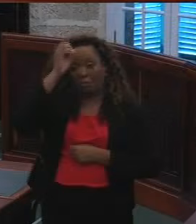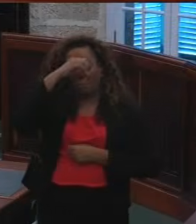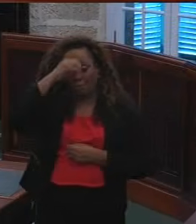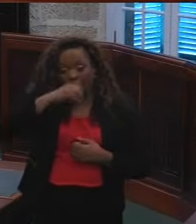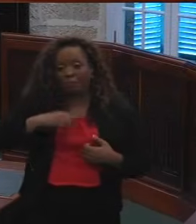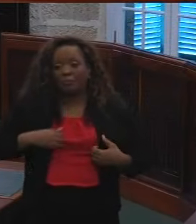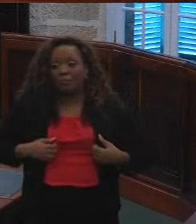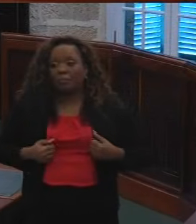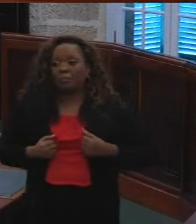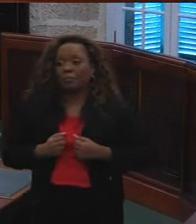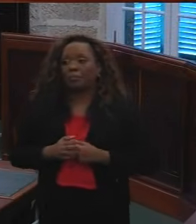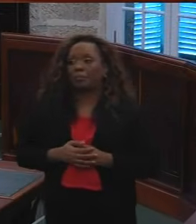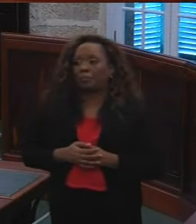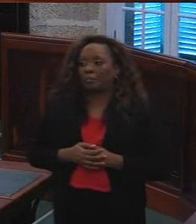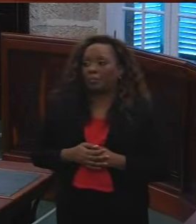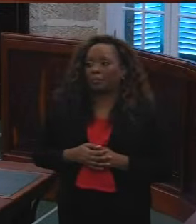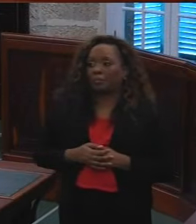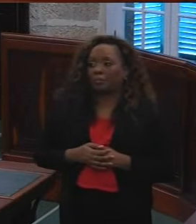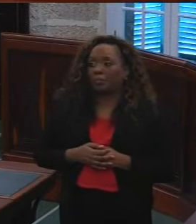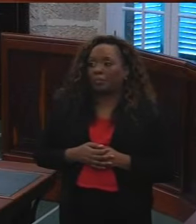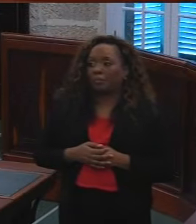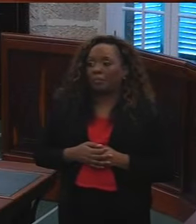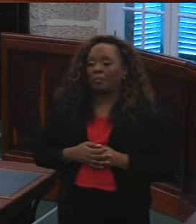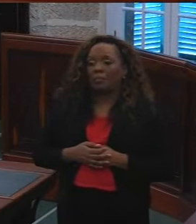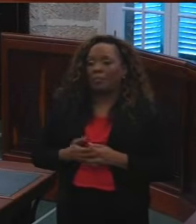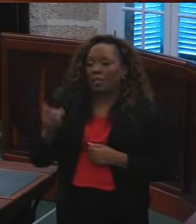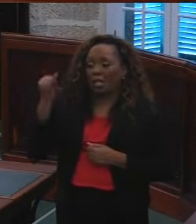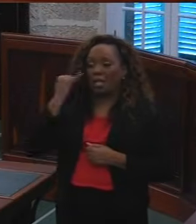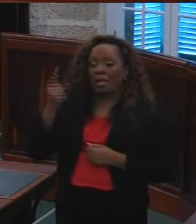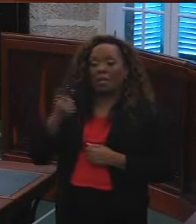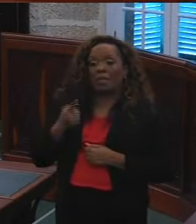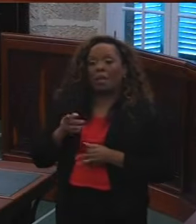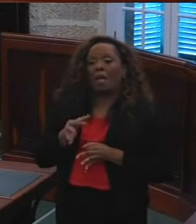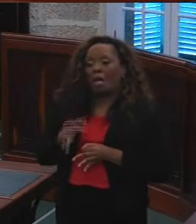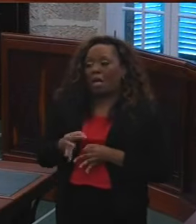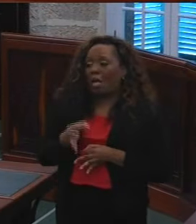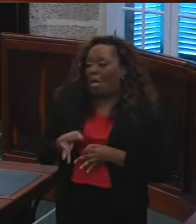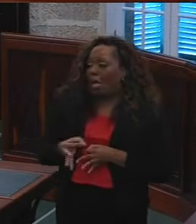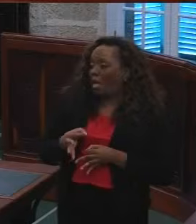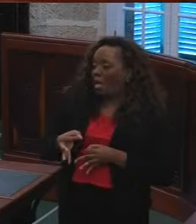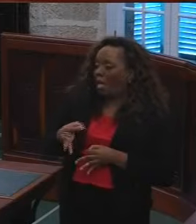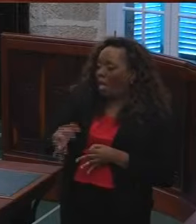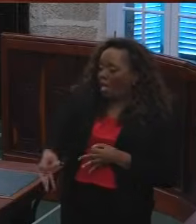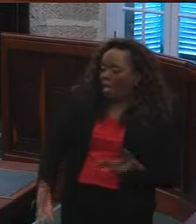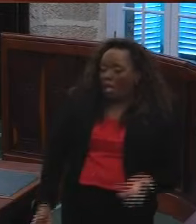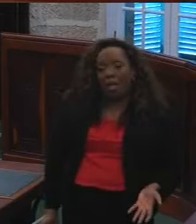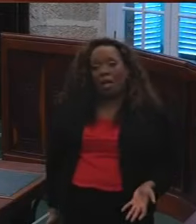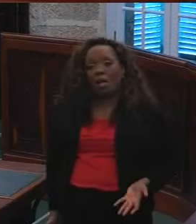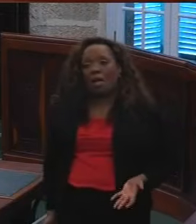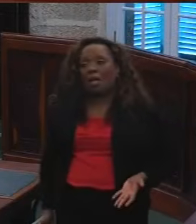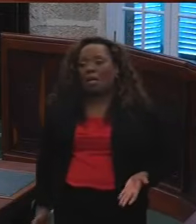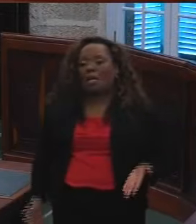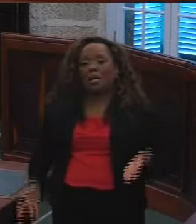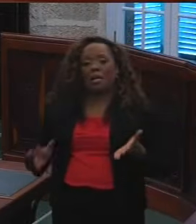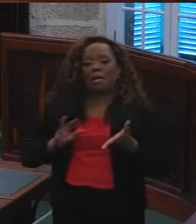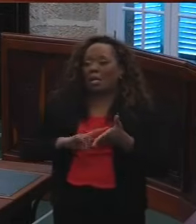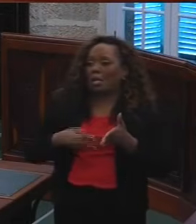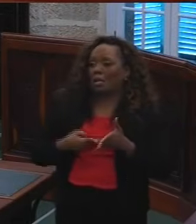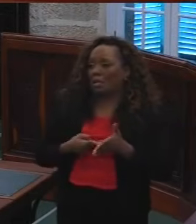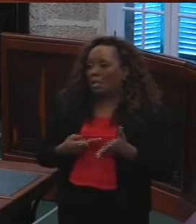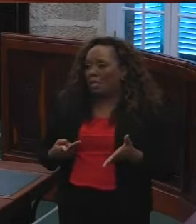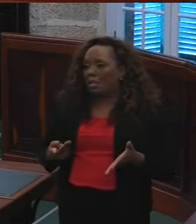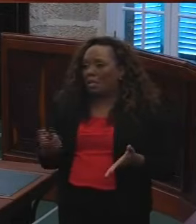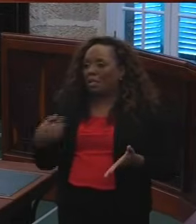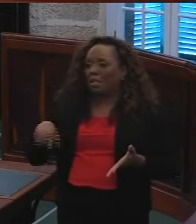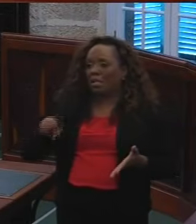protection delayed is protection denied. This bill has put us in a position, sir, where we can